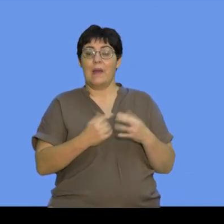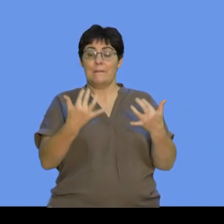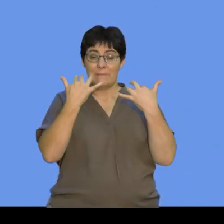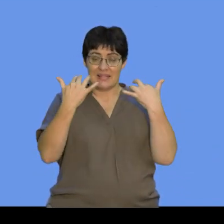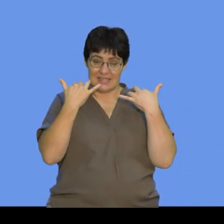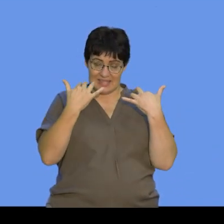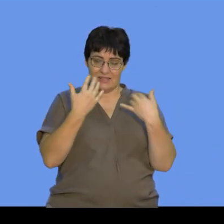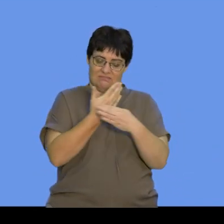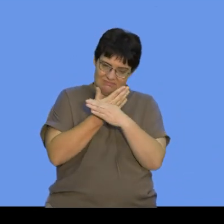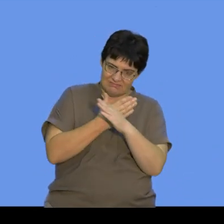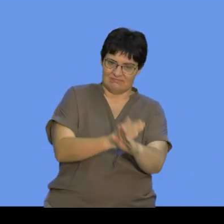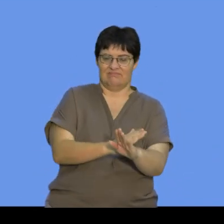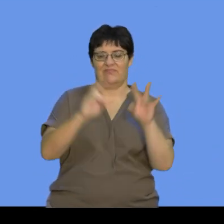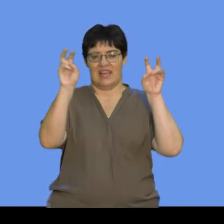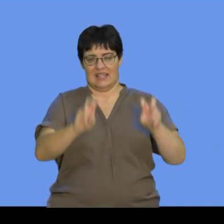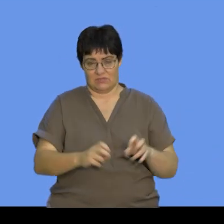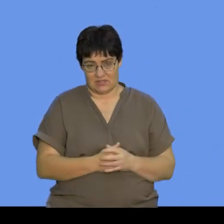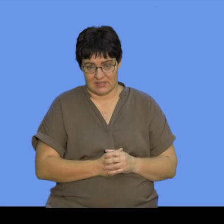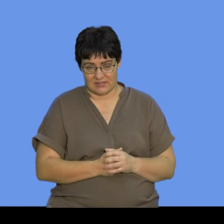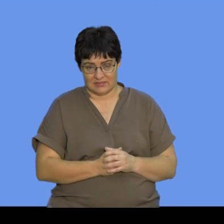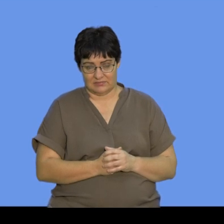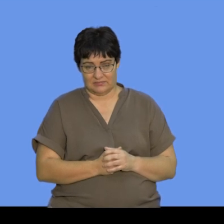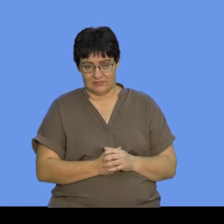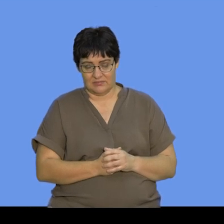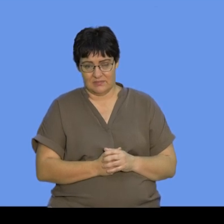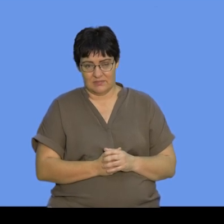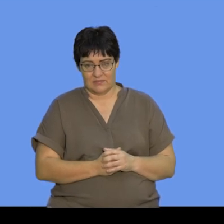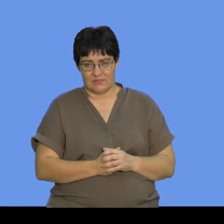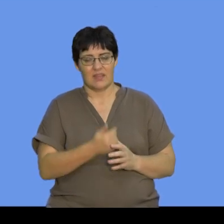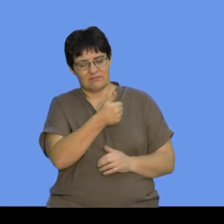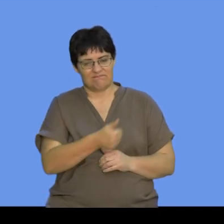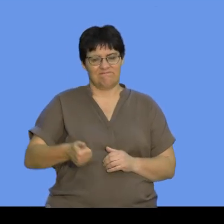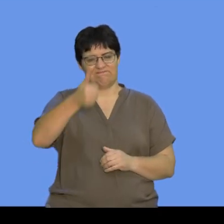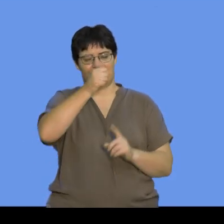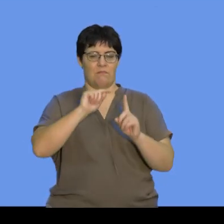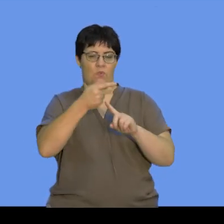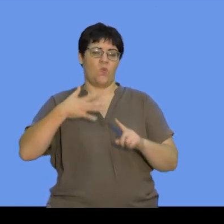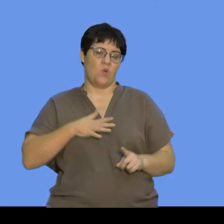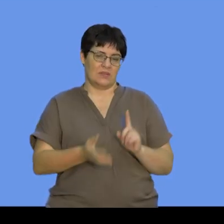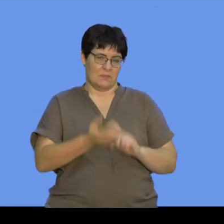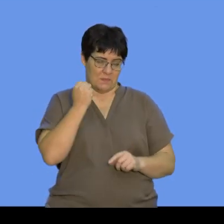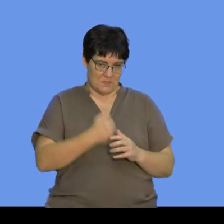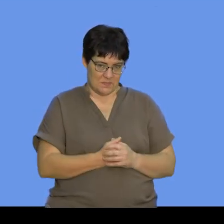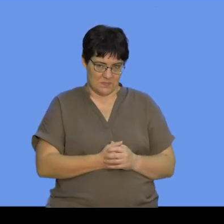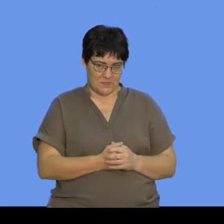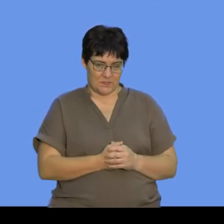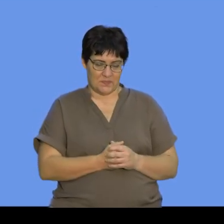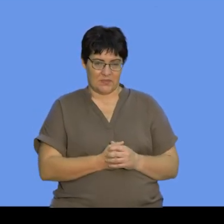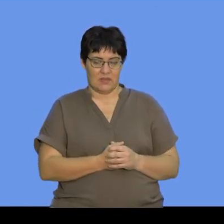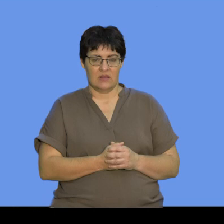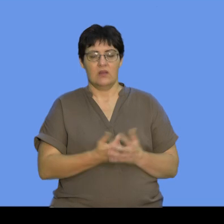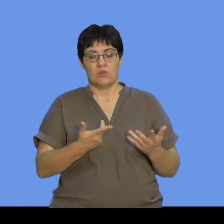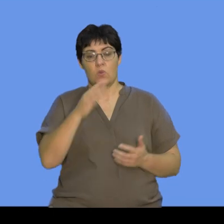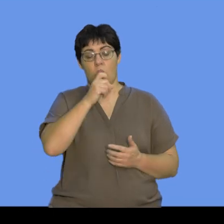good electrical insulator. Okay, so that's the main point that we want to actually address. So copper